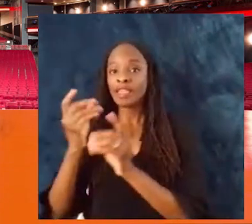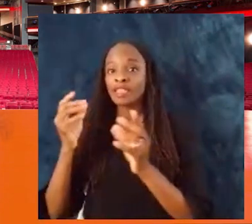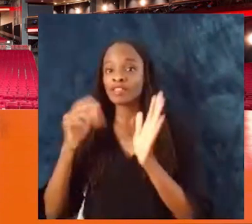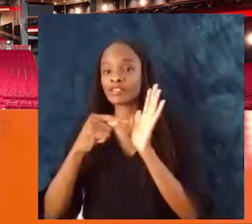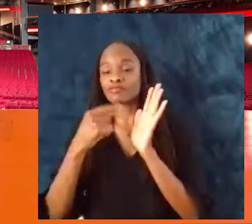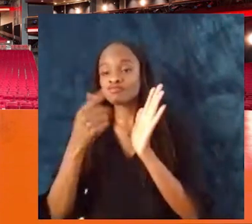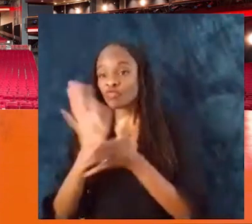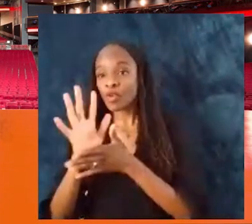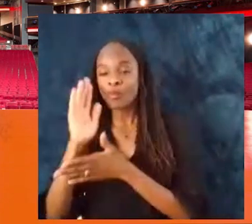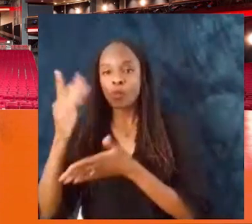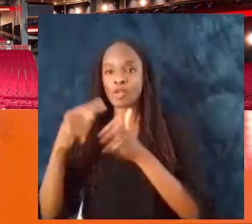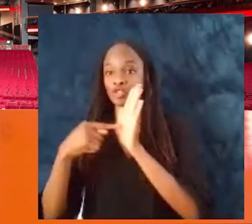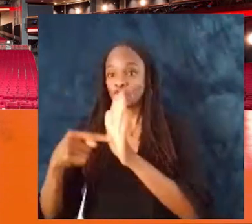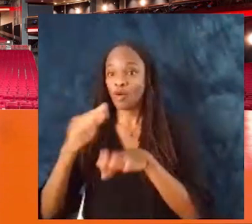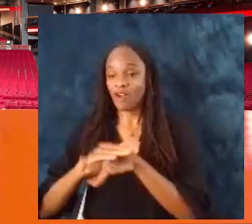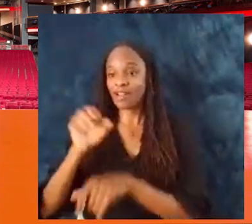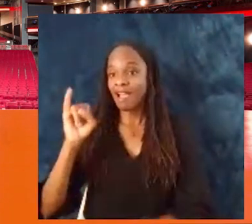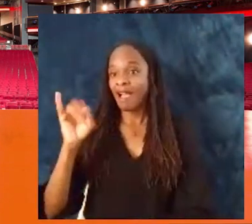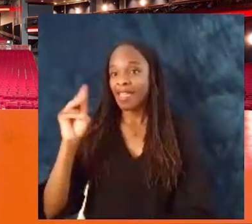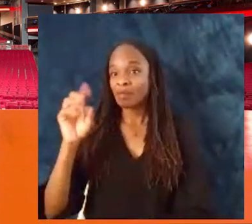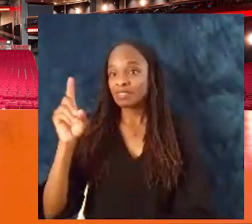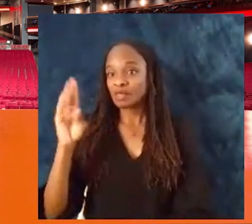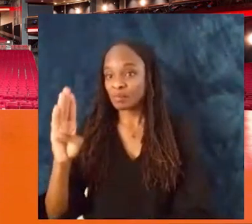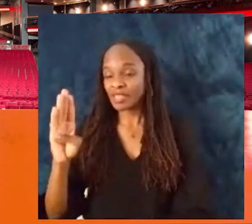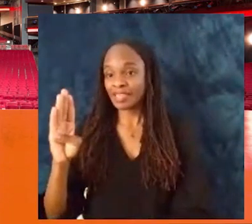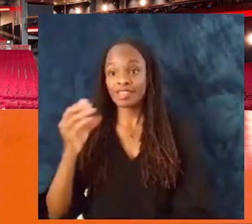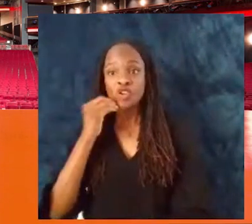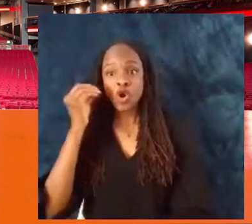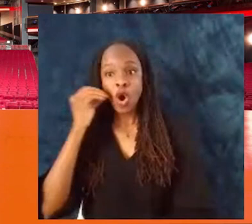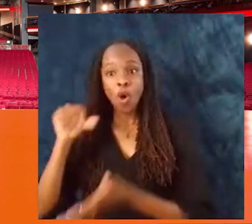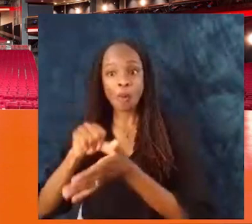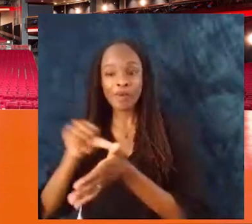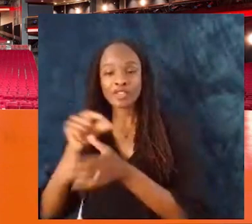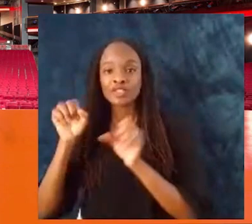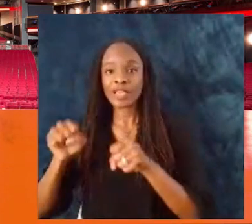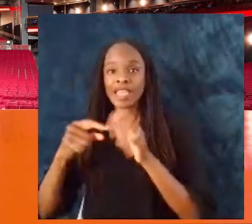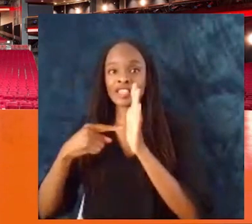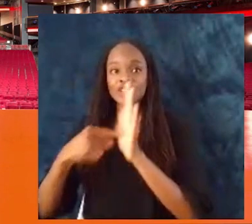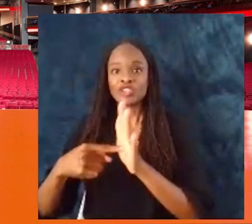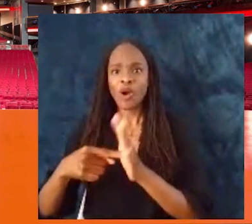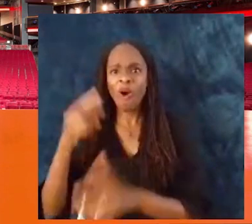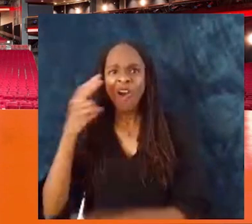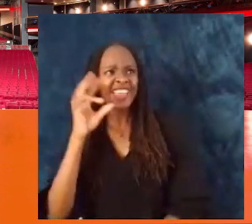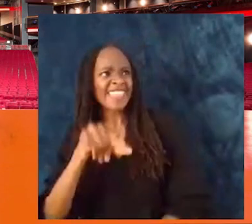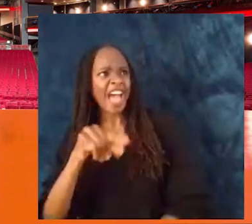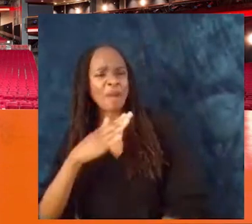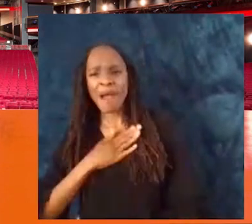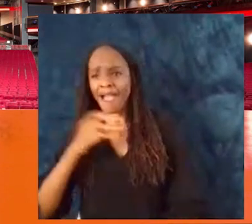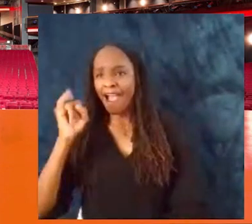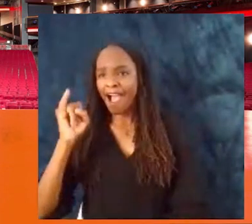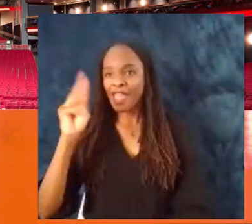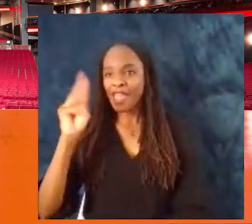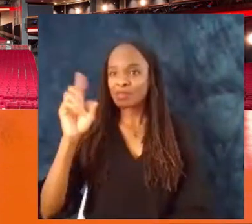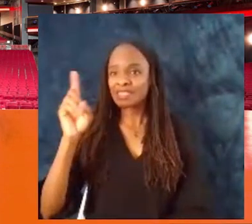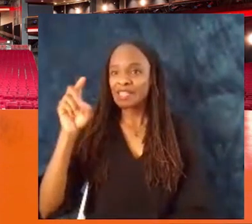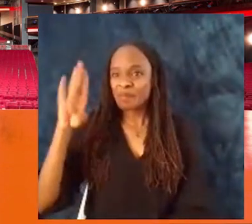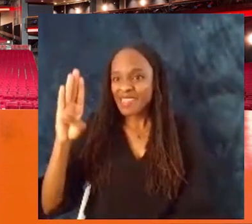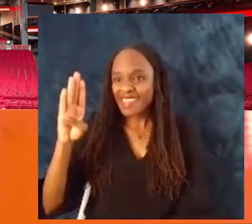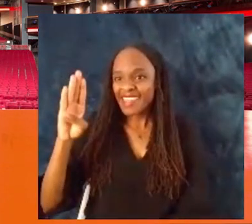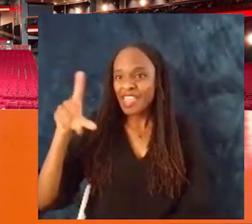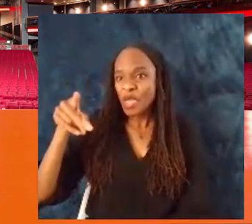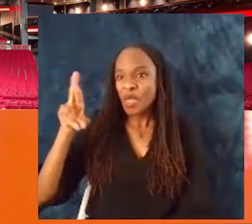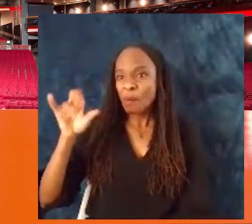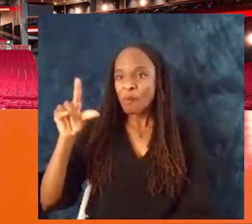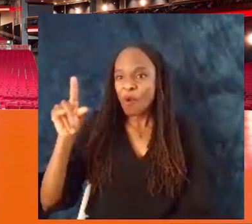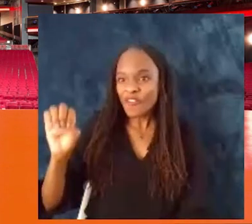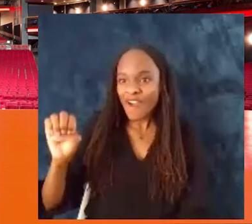IMDb homepage. So this way you can, you know, give some love to you. Look at that! My IMDb profile. Who wants to click on it and give me a little